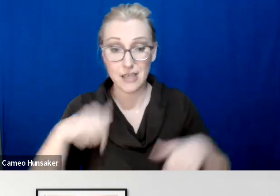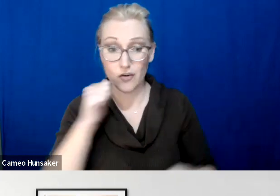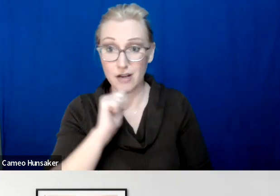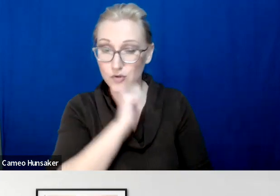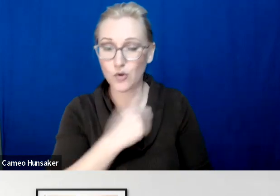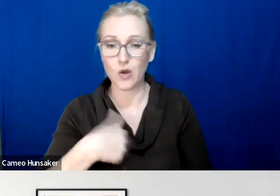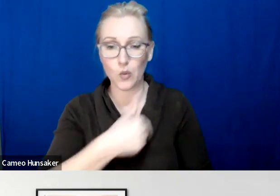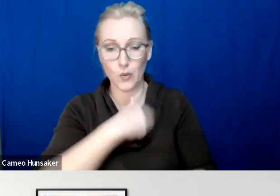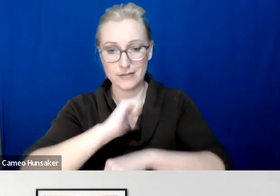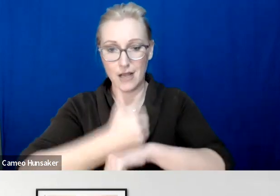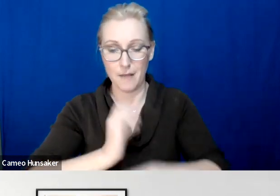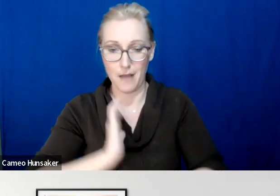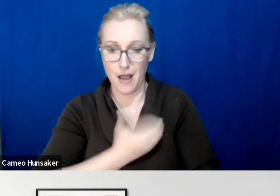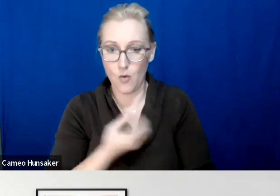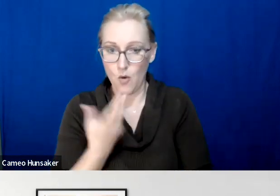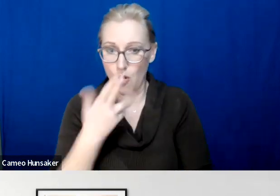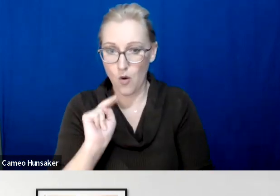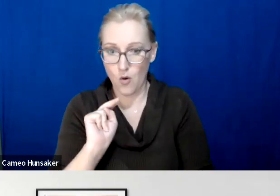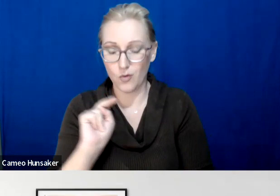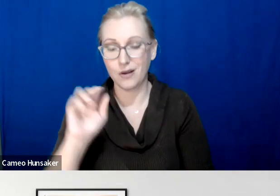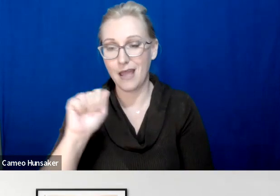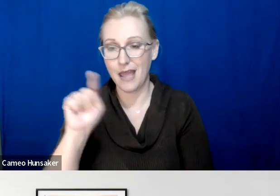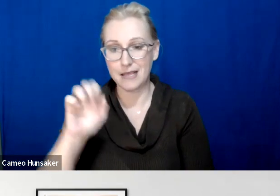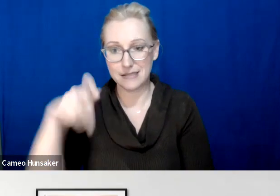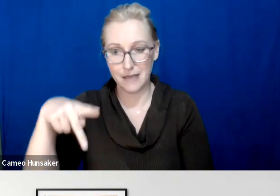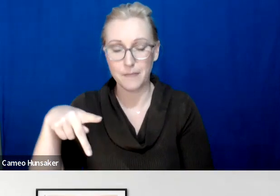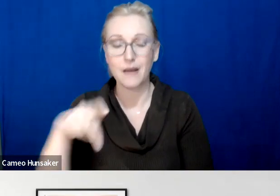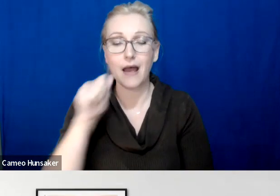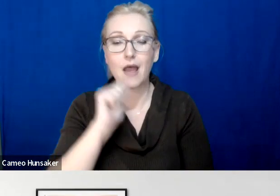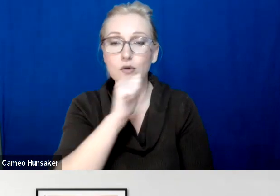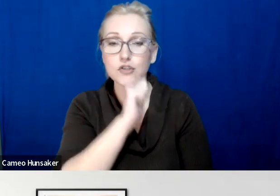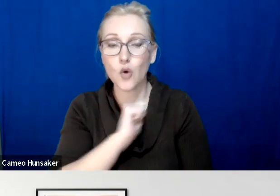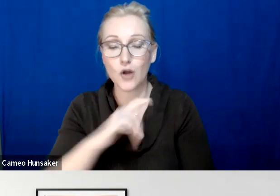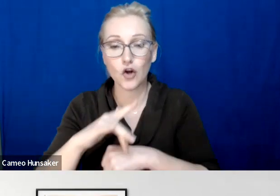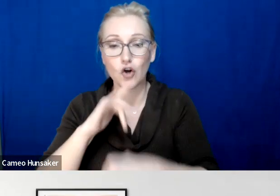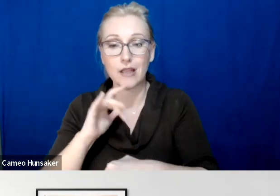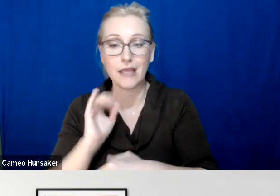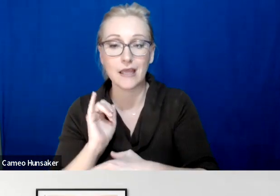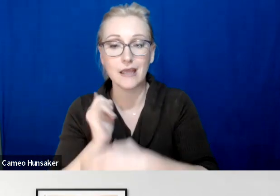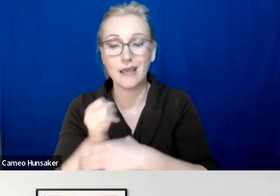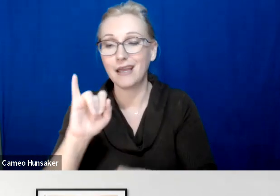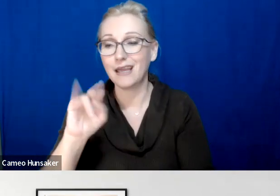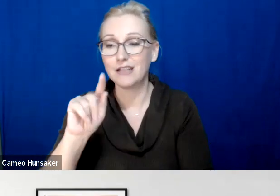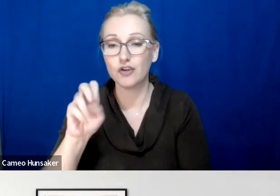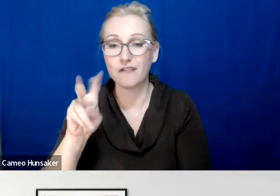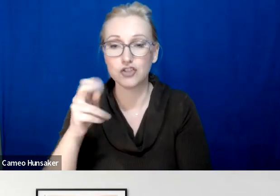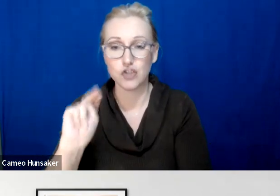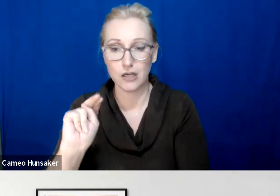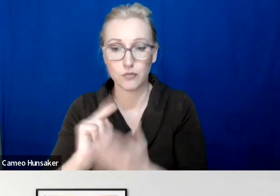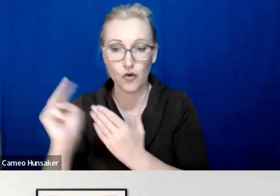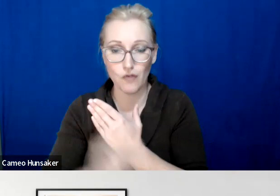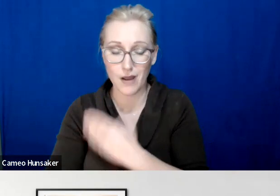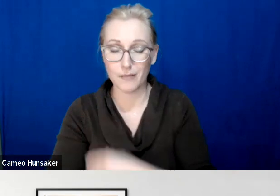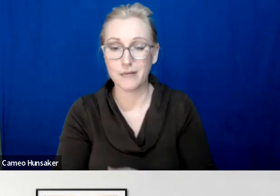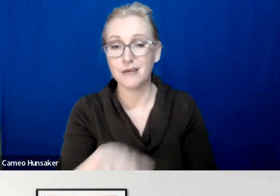AZIP, the Arizona Early Intervention Program. And it's sort of a shared responsibility between the Department of Health Services